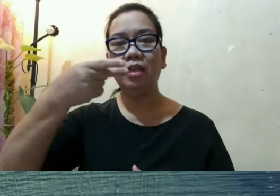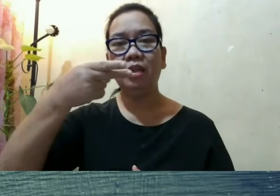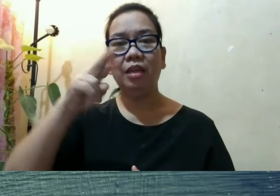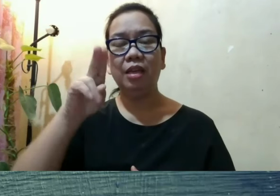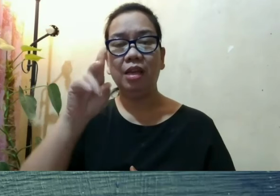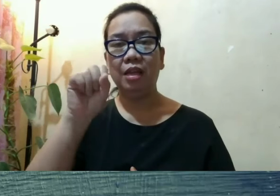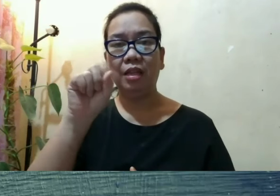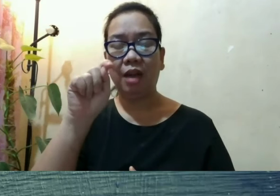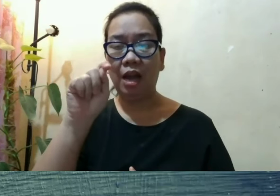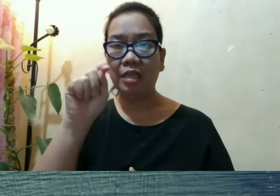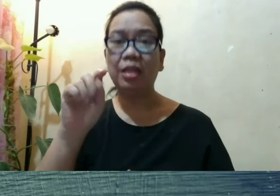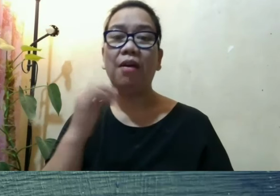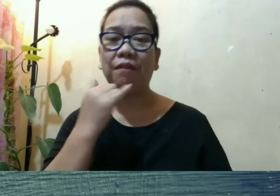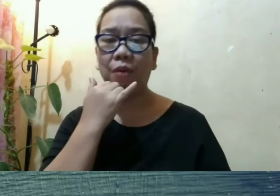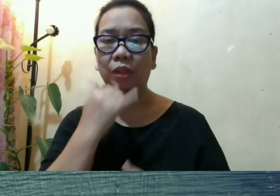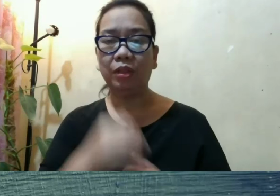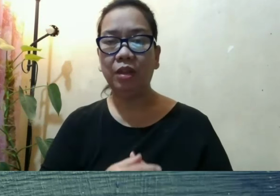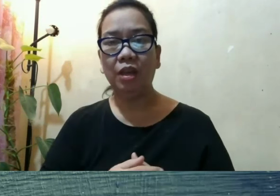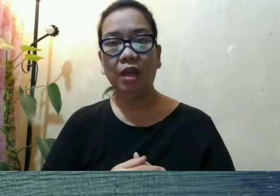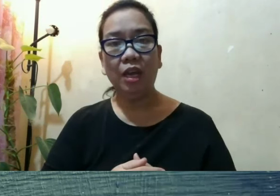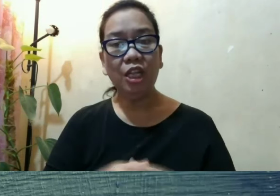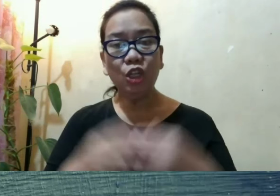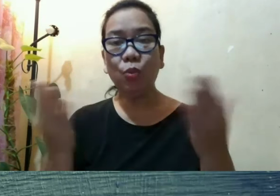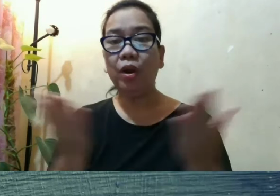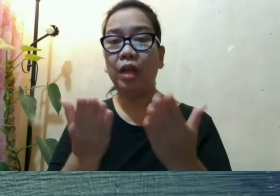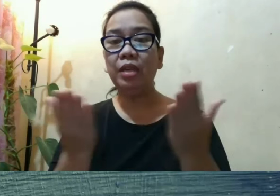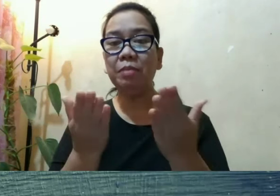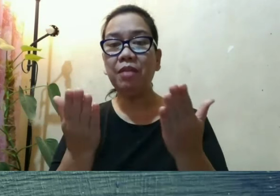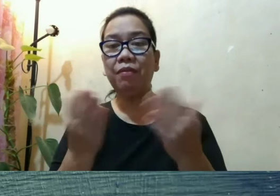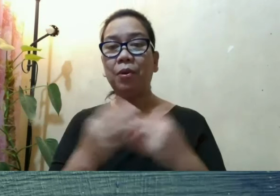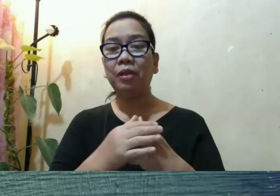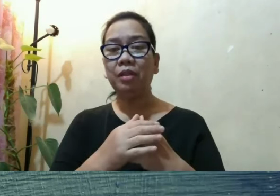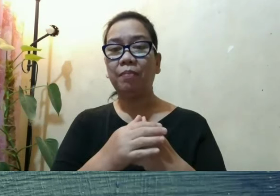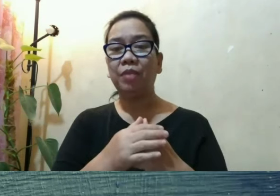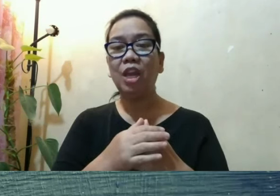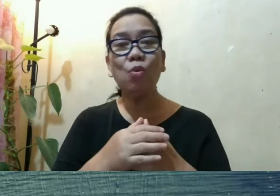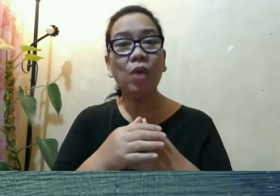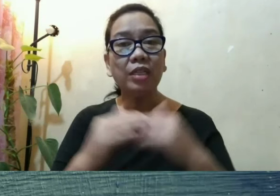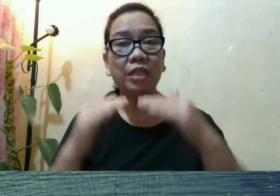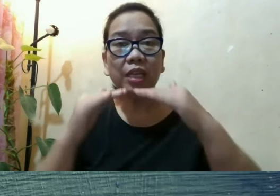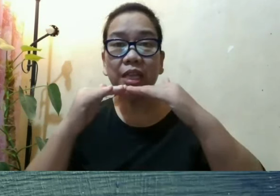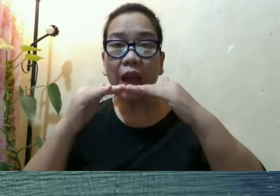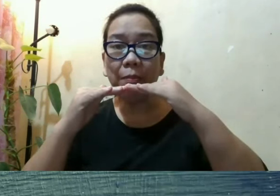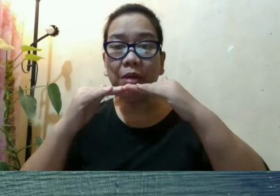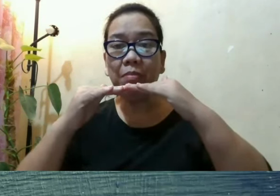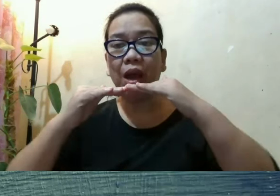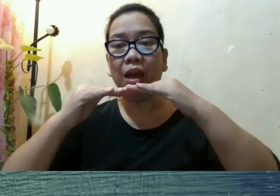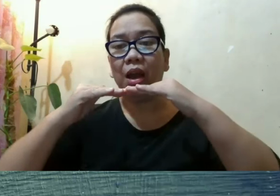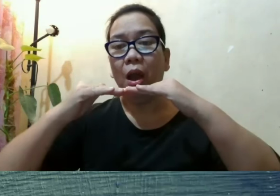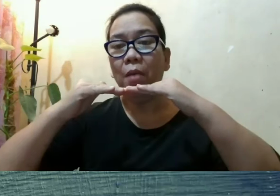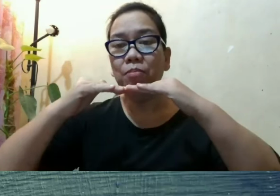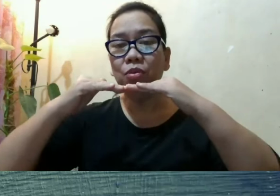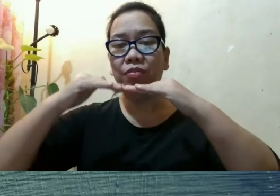the thrust fault. It is where a deep slip fault in which the upper